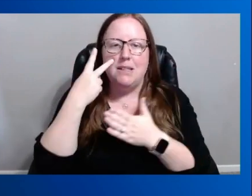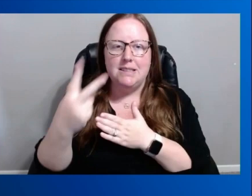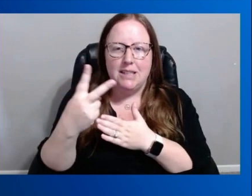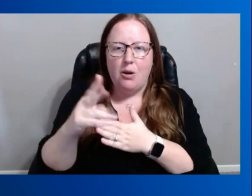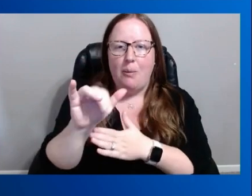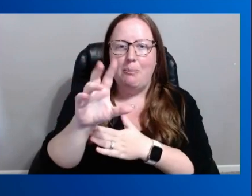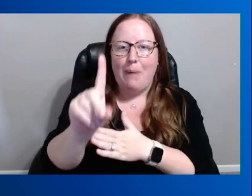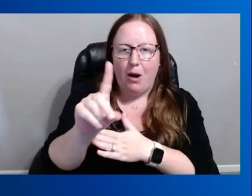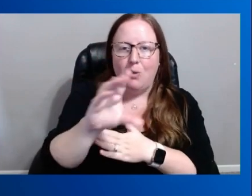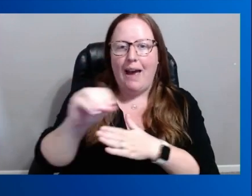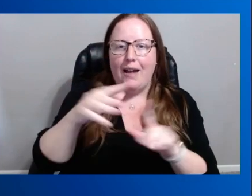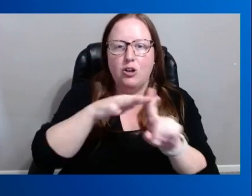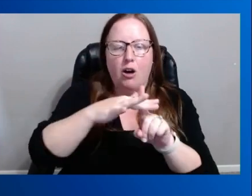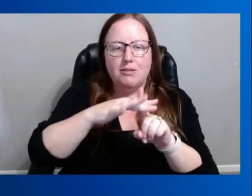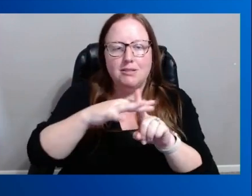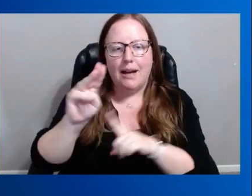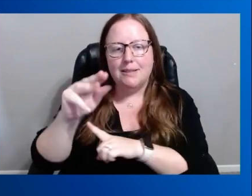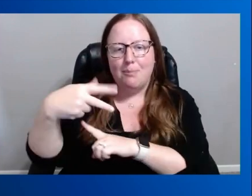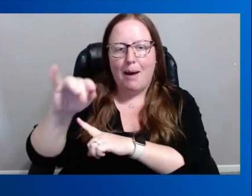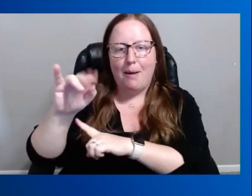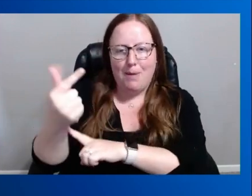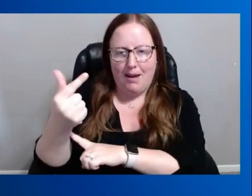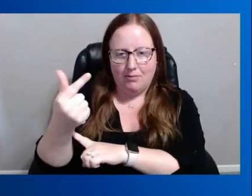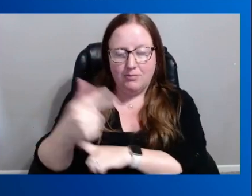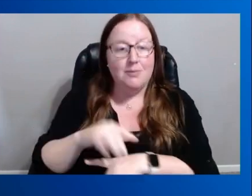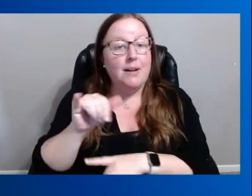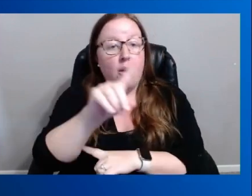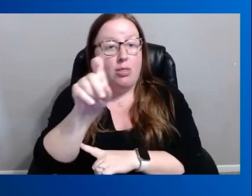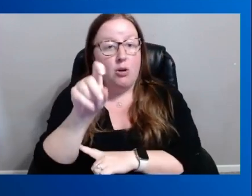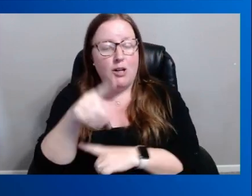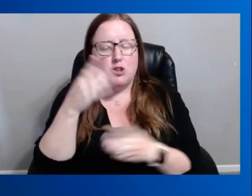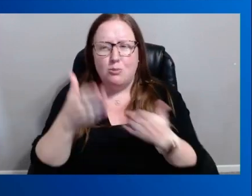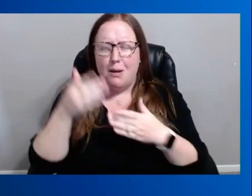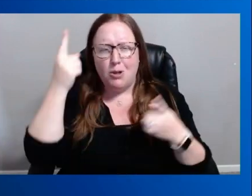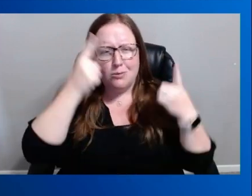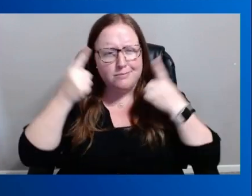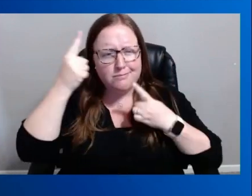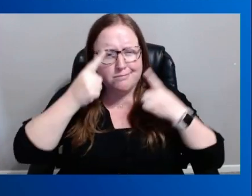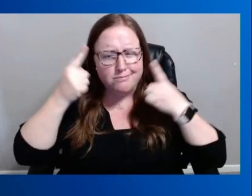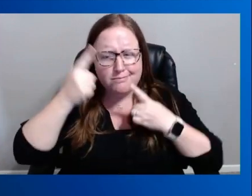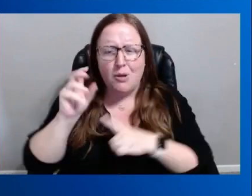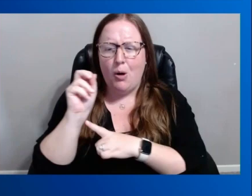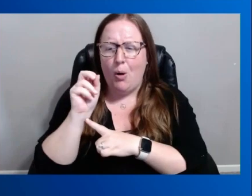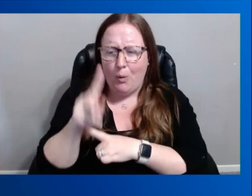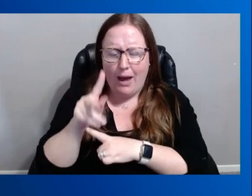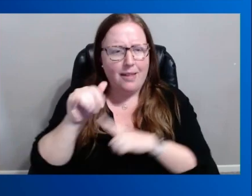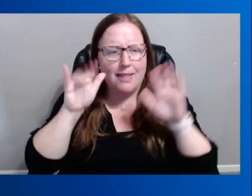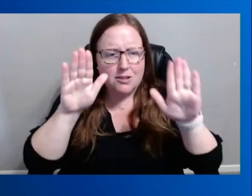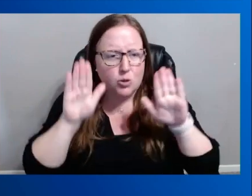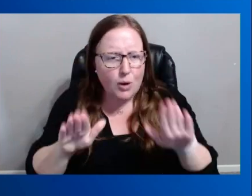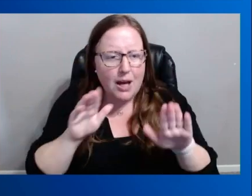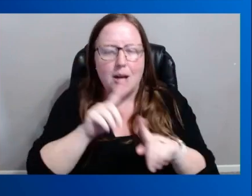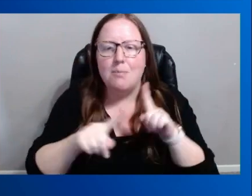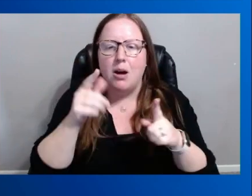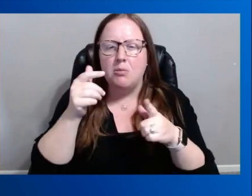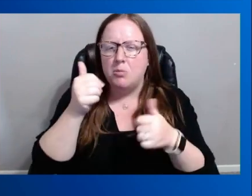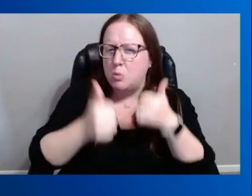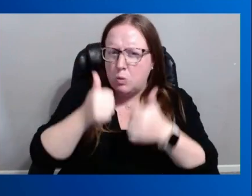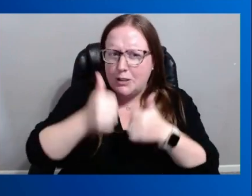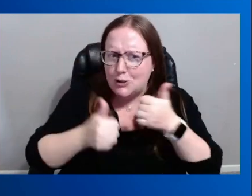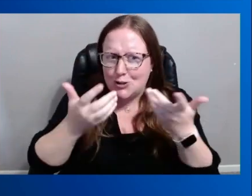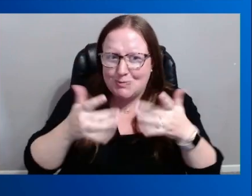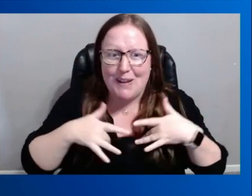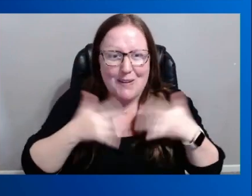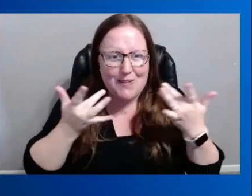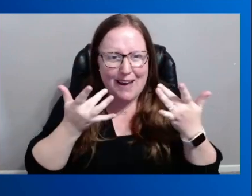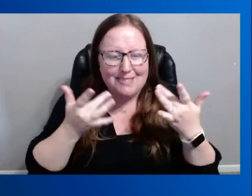mappings. Now, the question you probably sat there wondering is, okay, Dave, that's great, but just tell me, please, which event pattern I should use